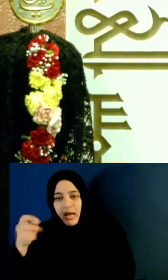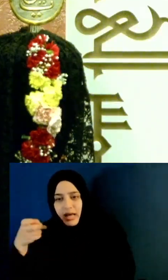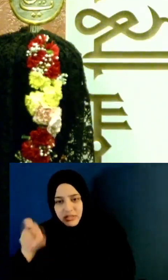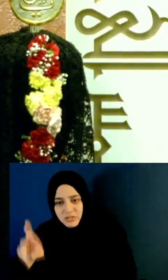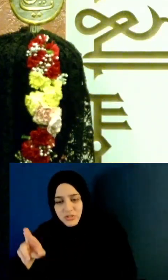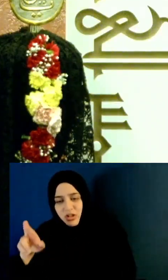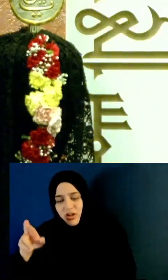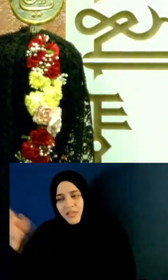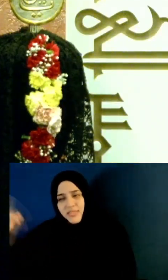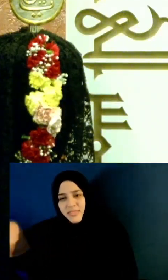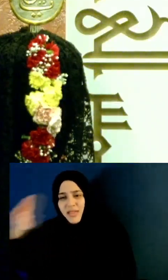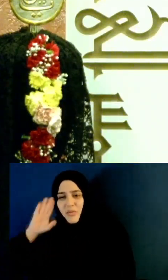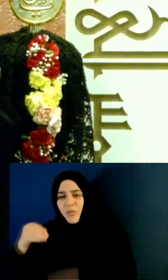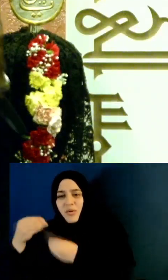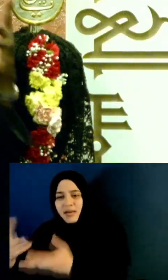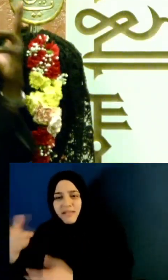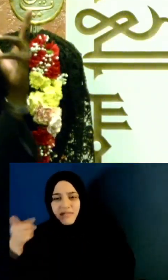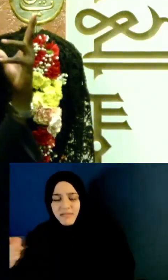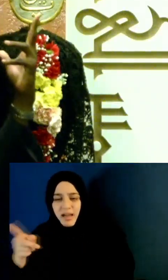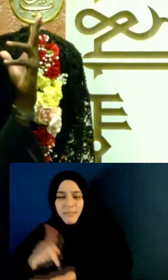Look at Maysam al-Tamar.